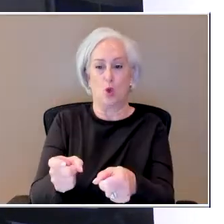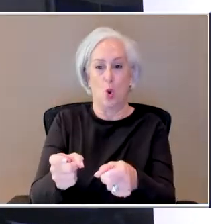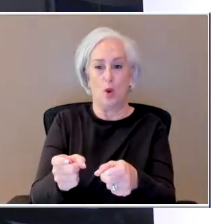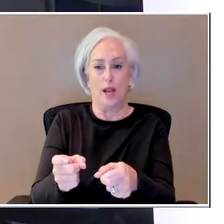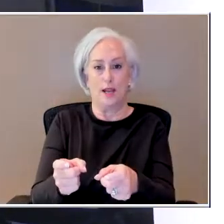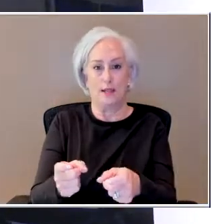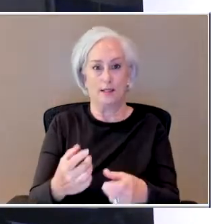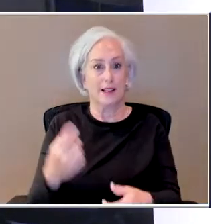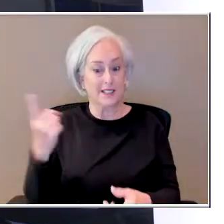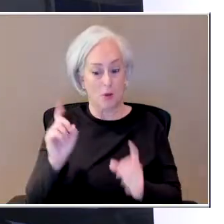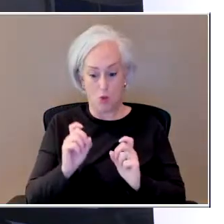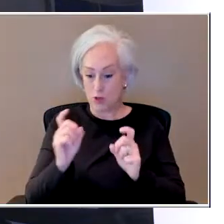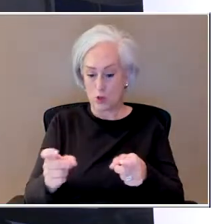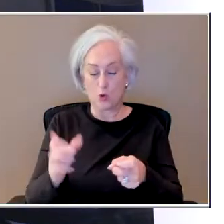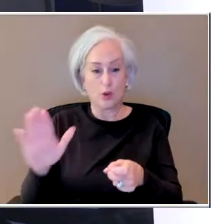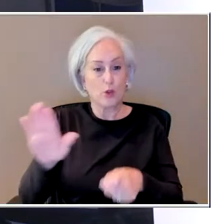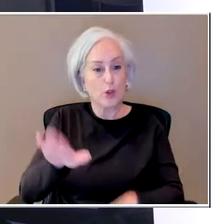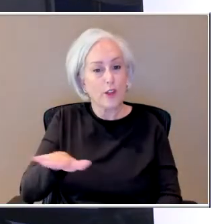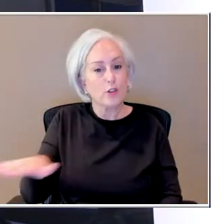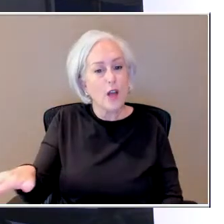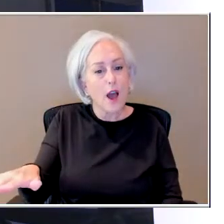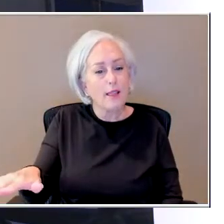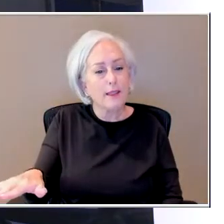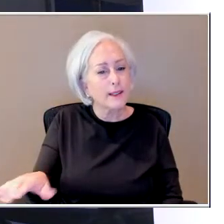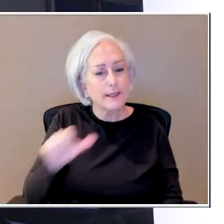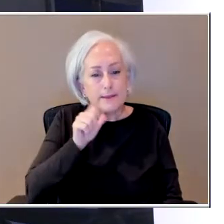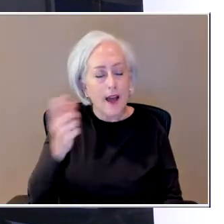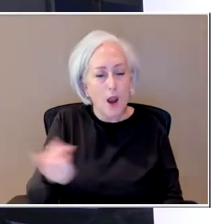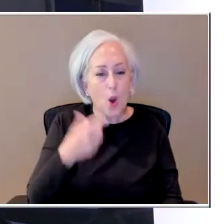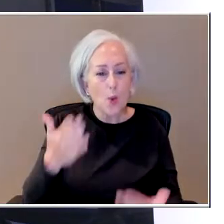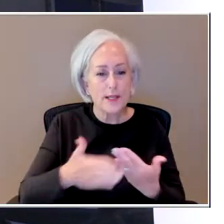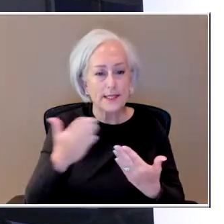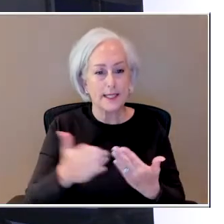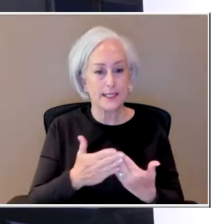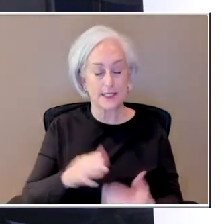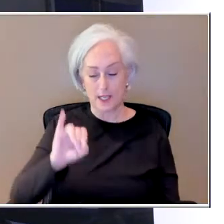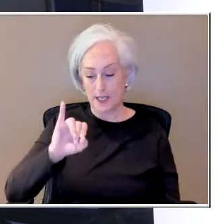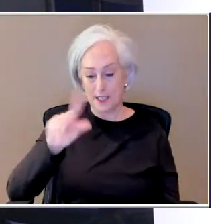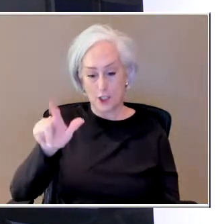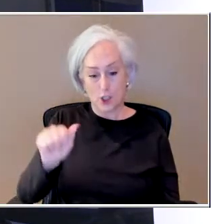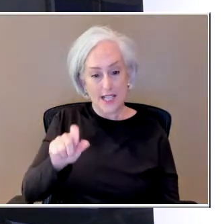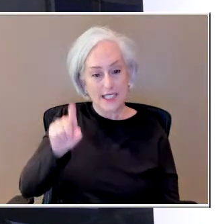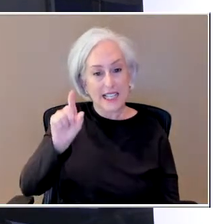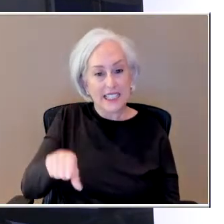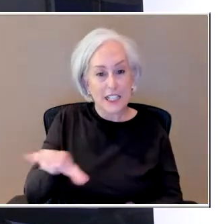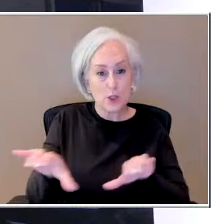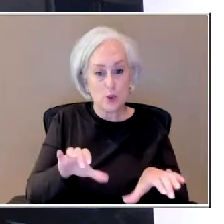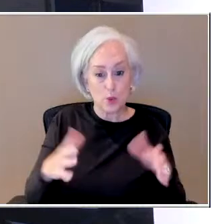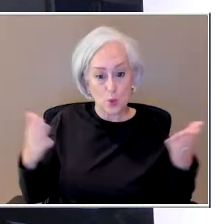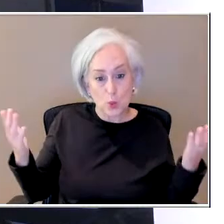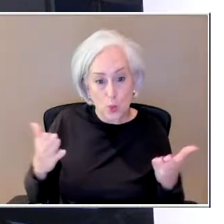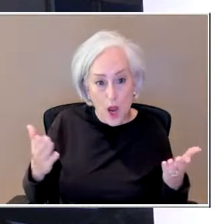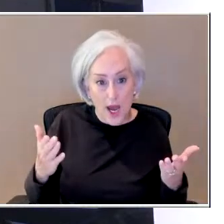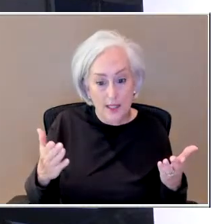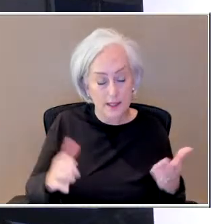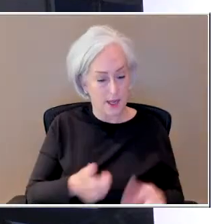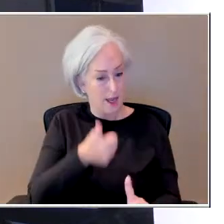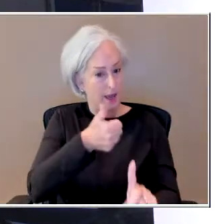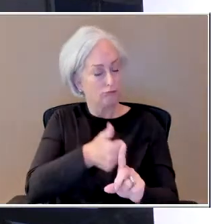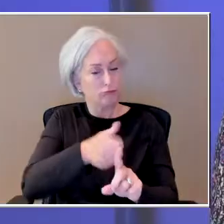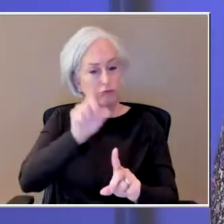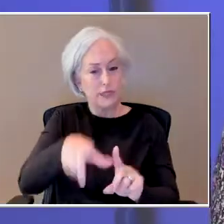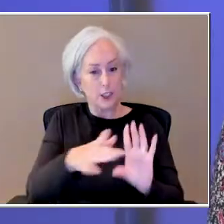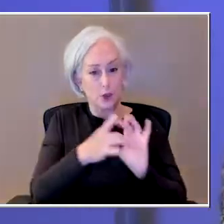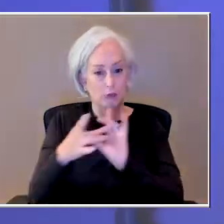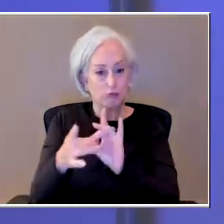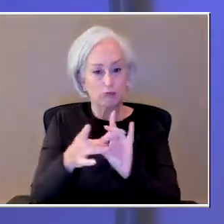that easy. Give us an idea of what Jessica had to do and then what you have to do as a coordinator in order to make all this happen.